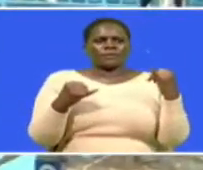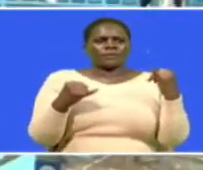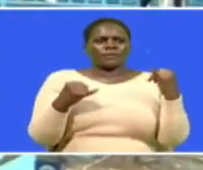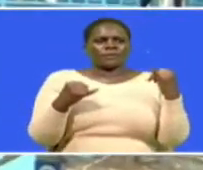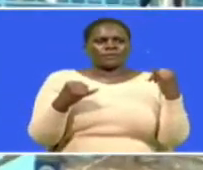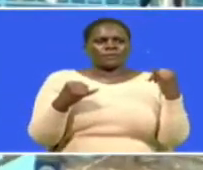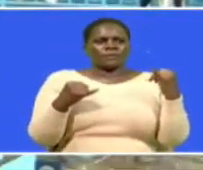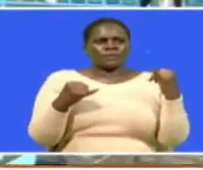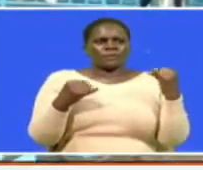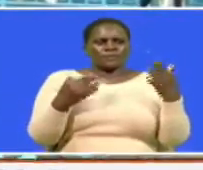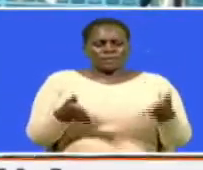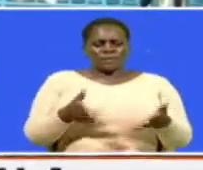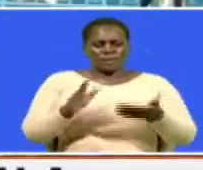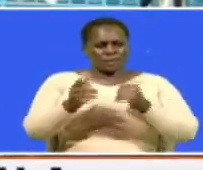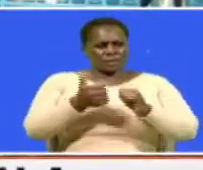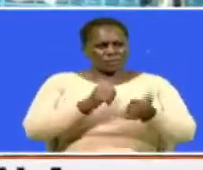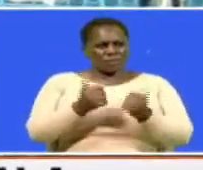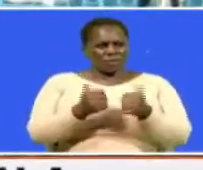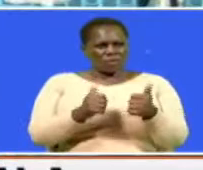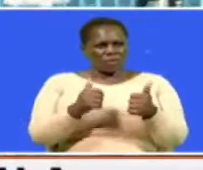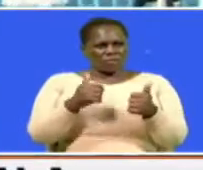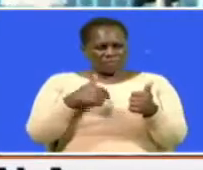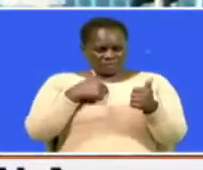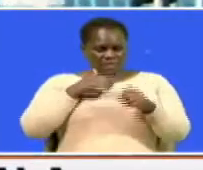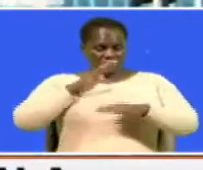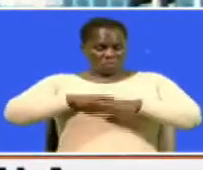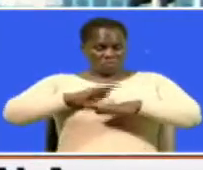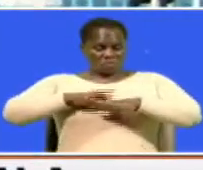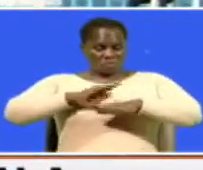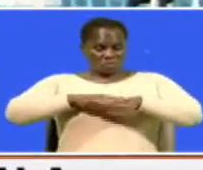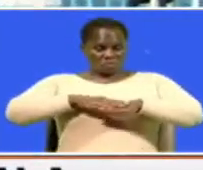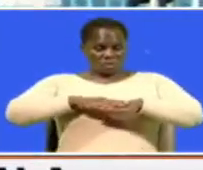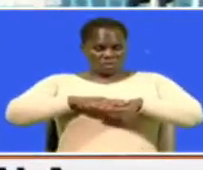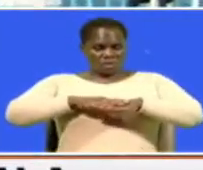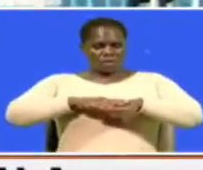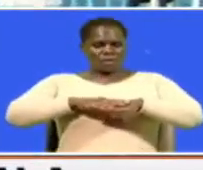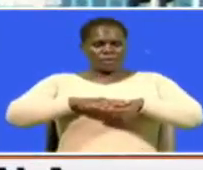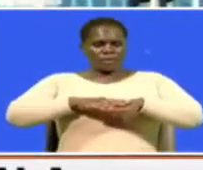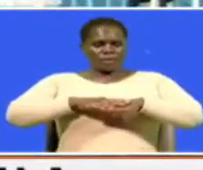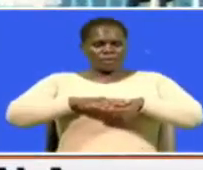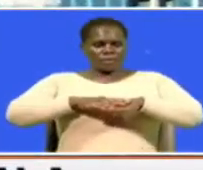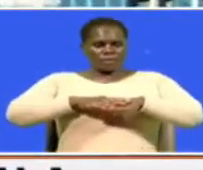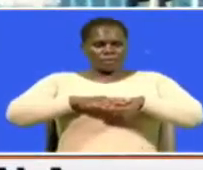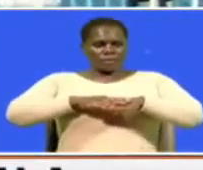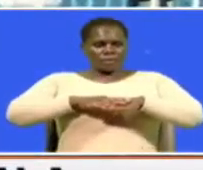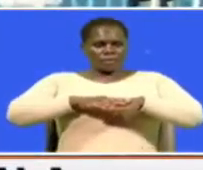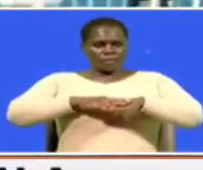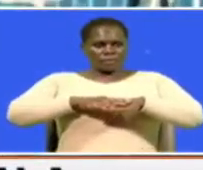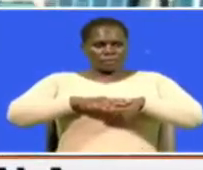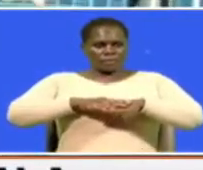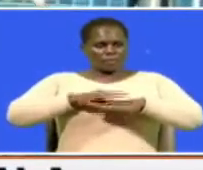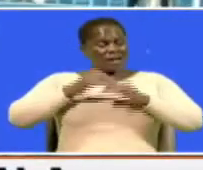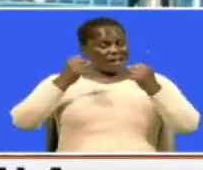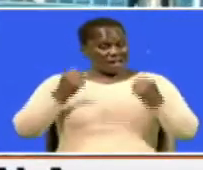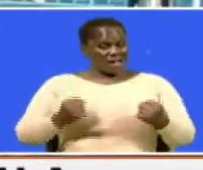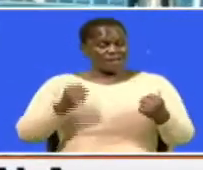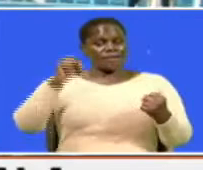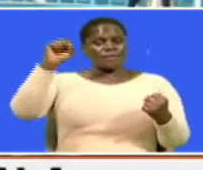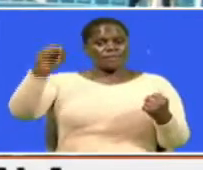Kwa hii michezo ni imesikia vizuri na ni imekuwa ngumu